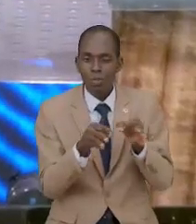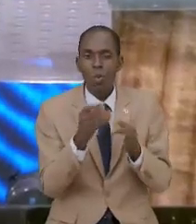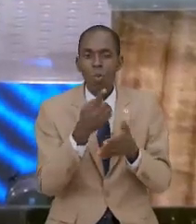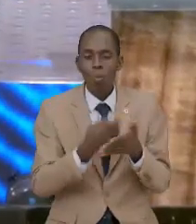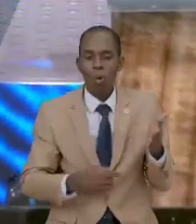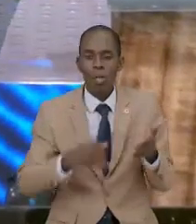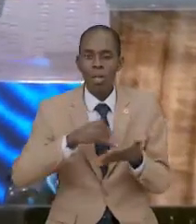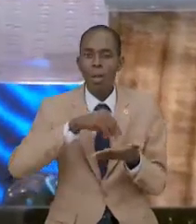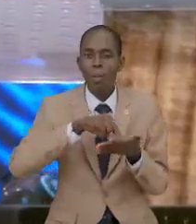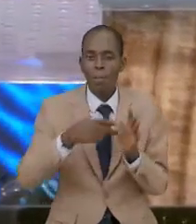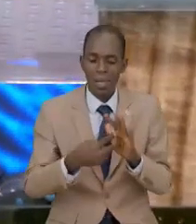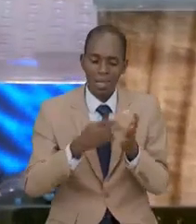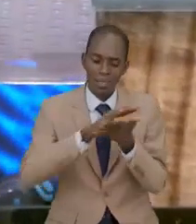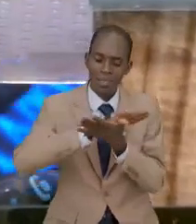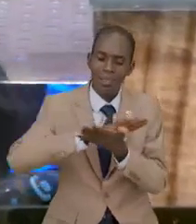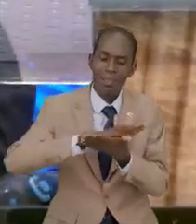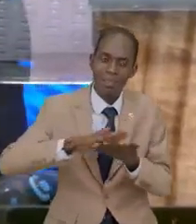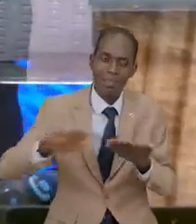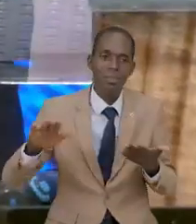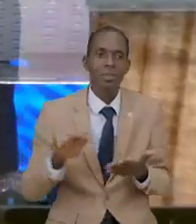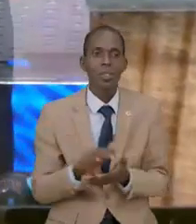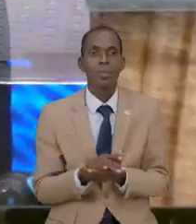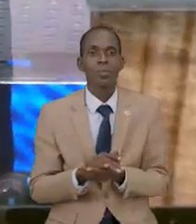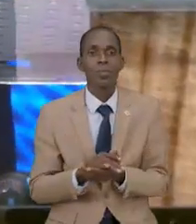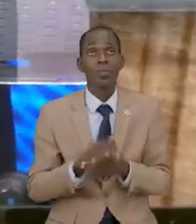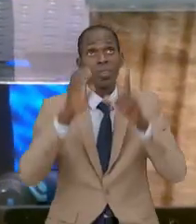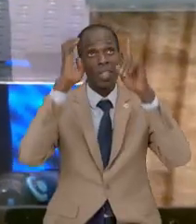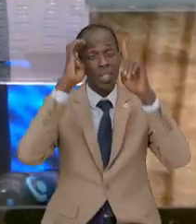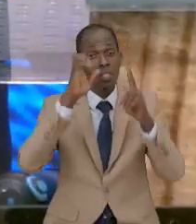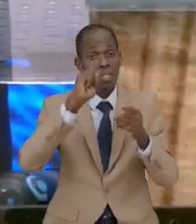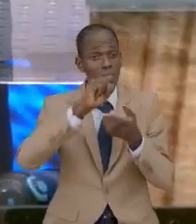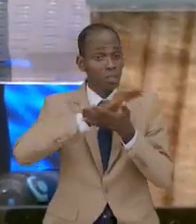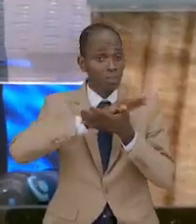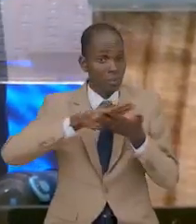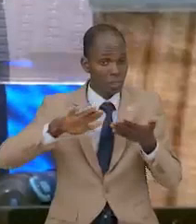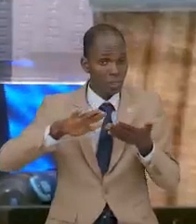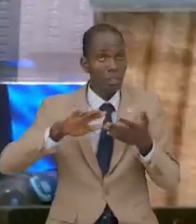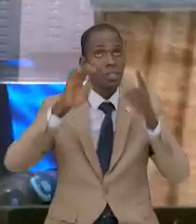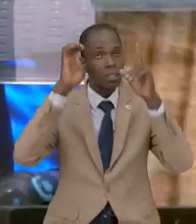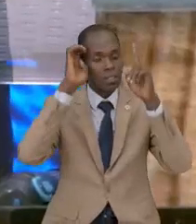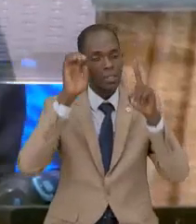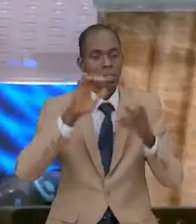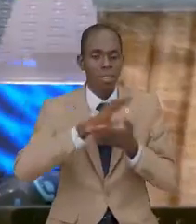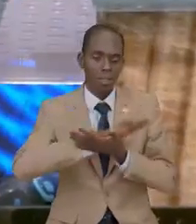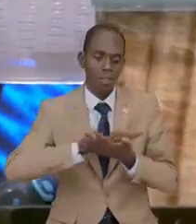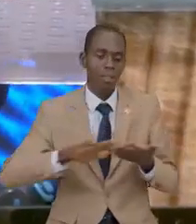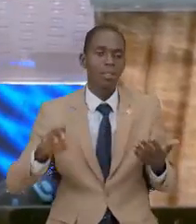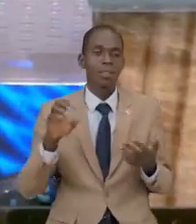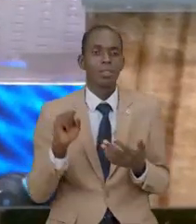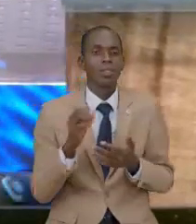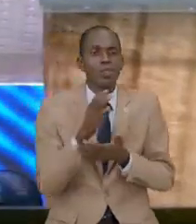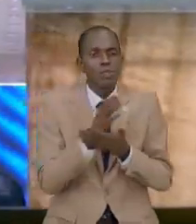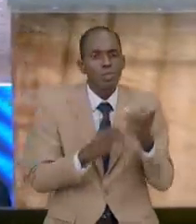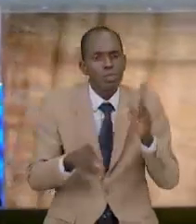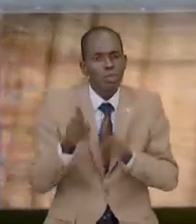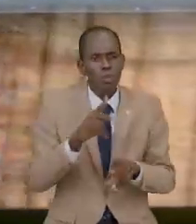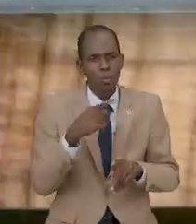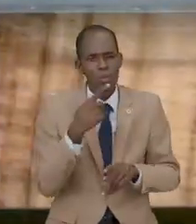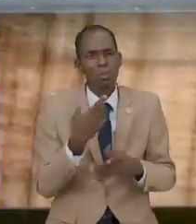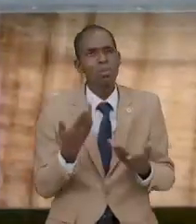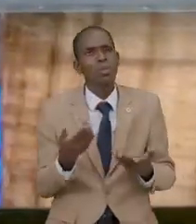means. Cleanse. He sanctifies. He cleanses. Some people say to